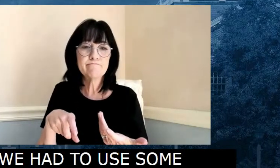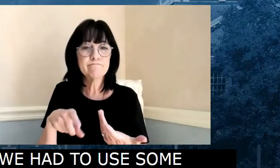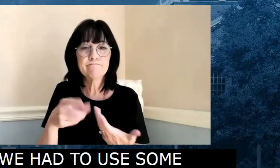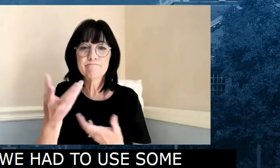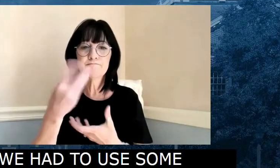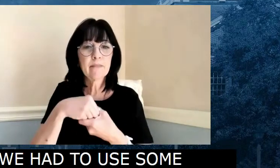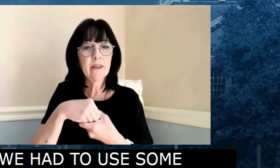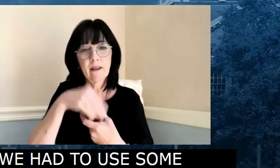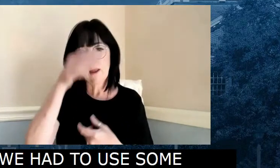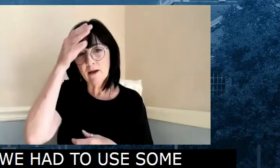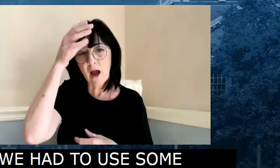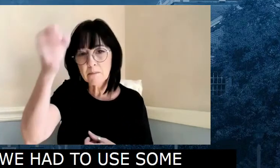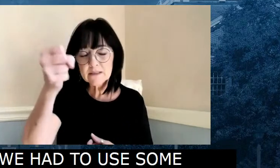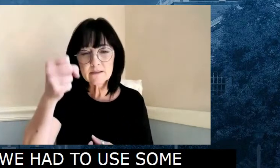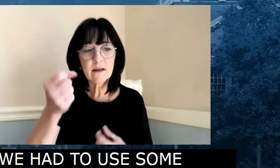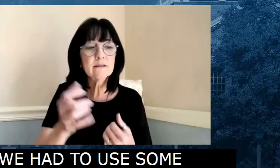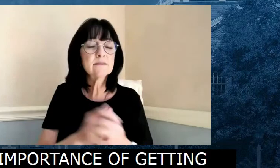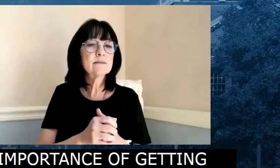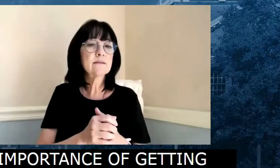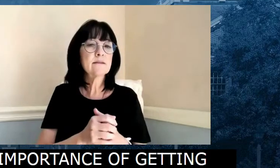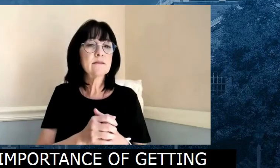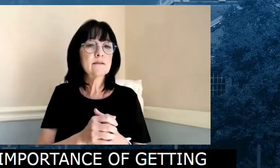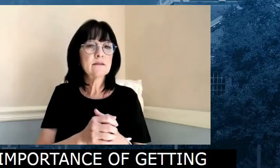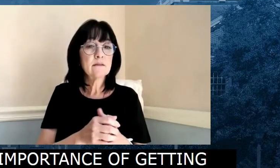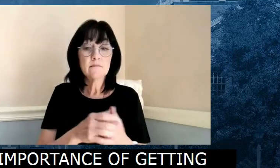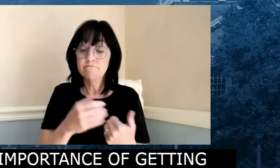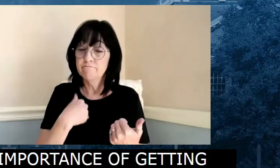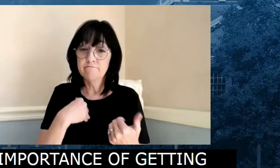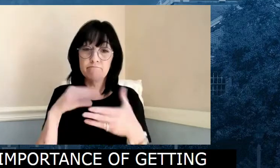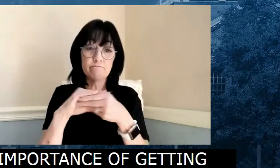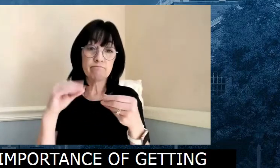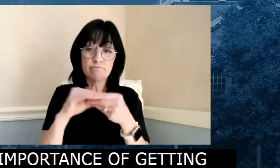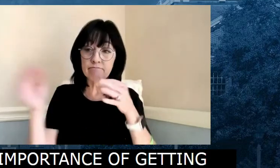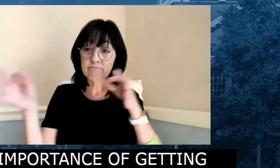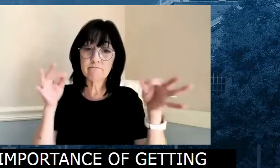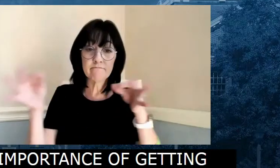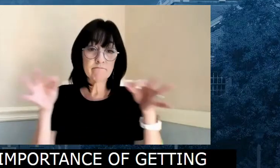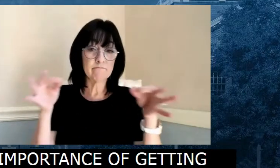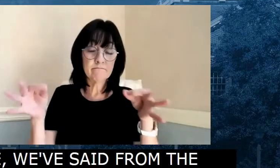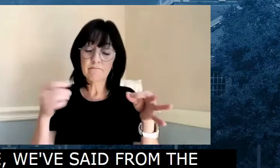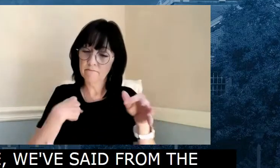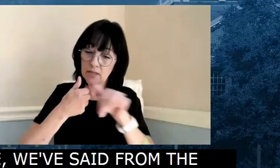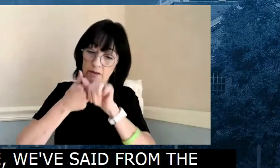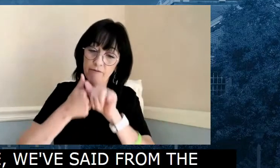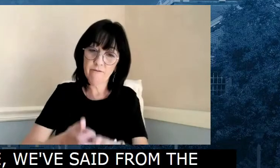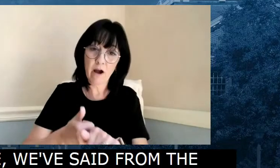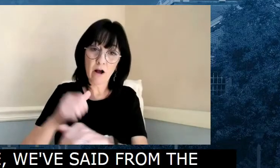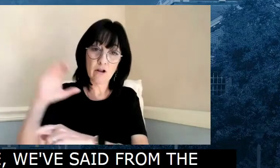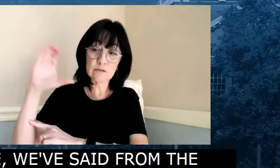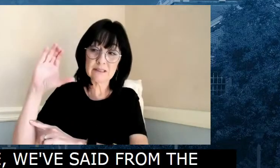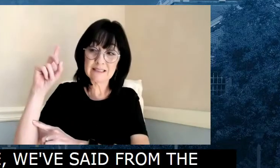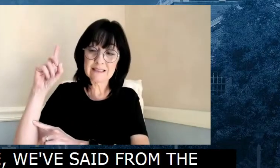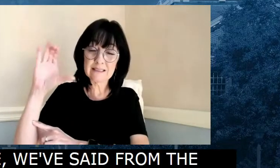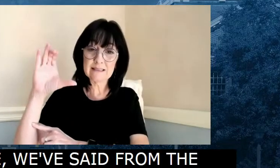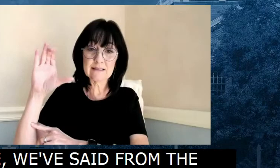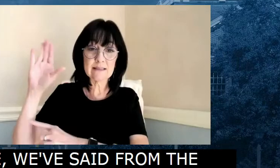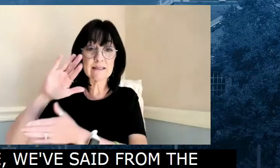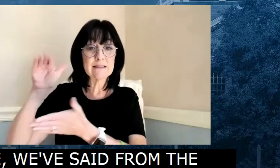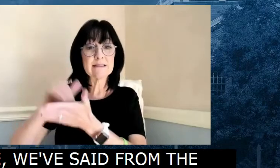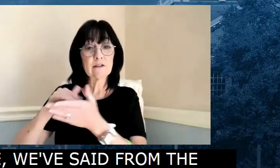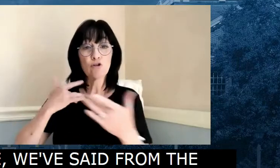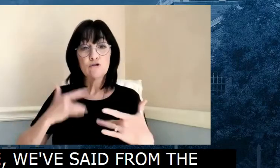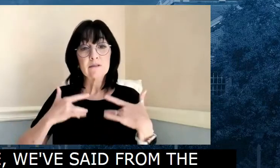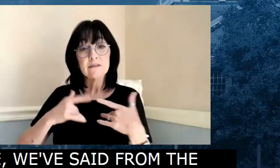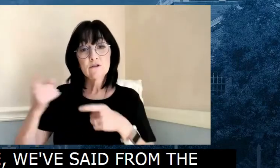vaccinated, work with the guidance. We've also said from the beginning, we're going to follow the guidance from CDC, and notwithstanding the fact that